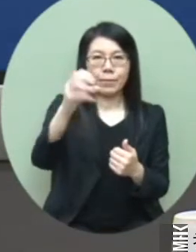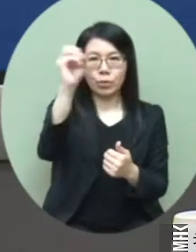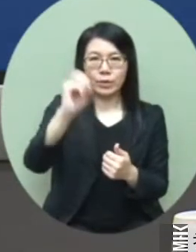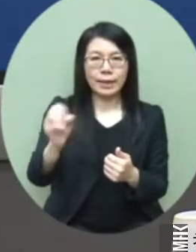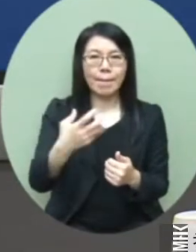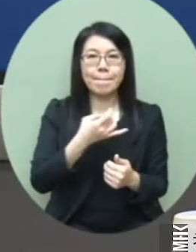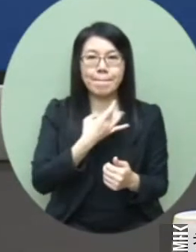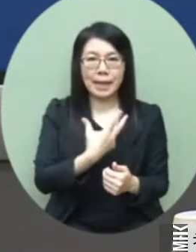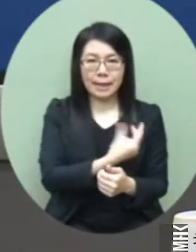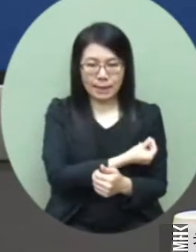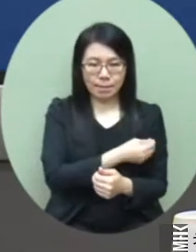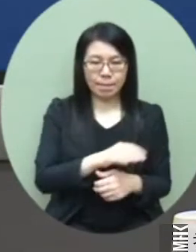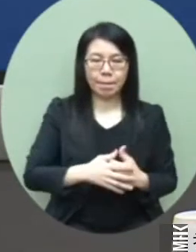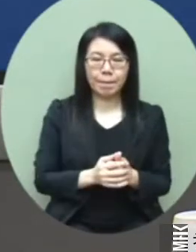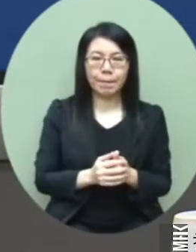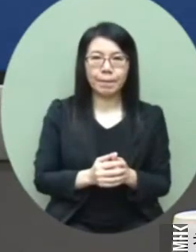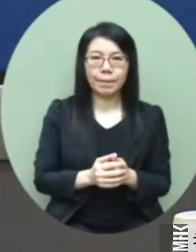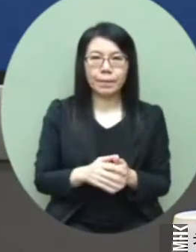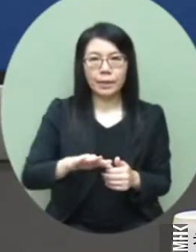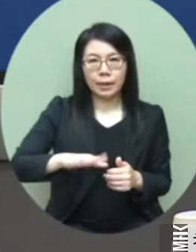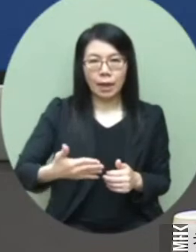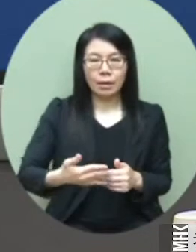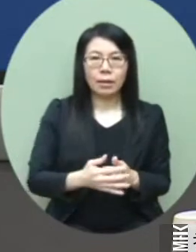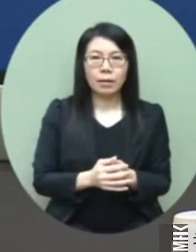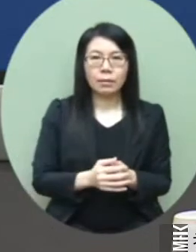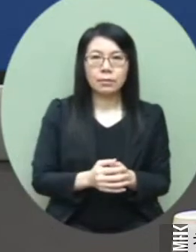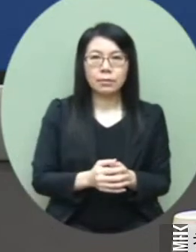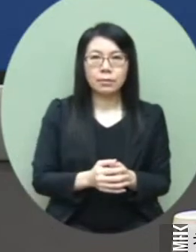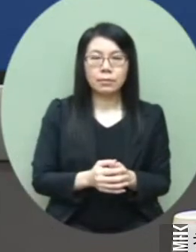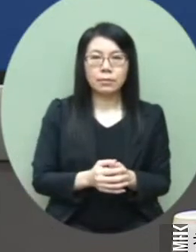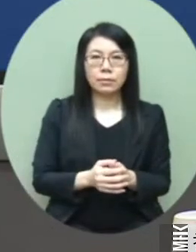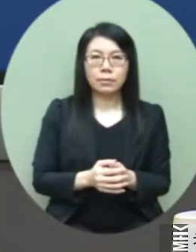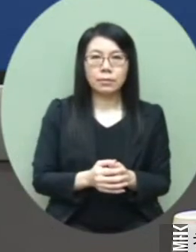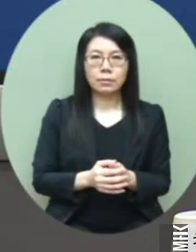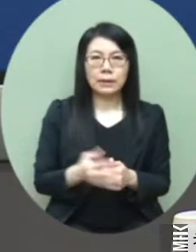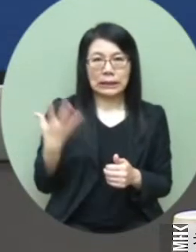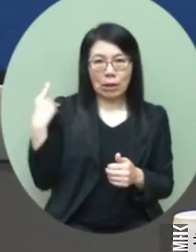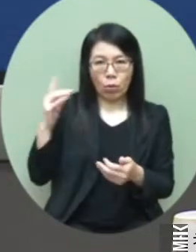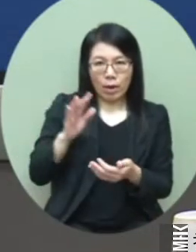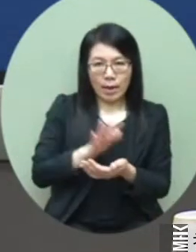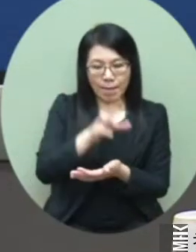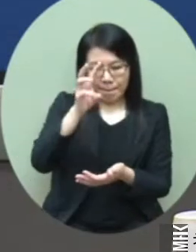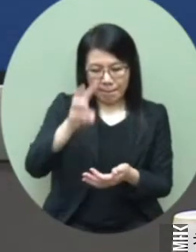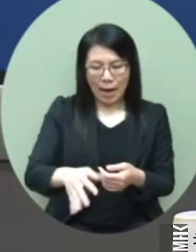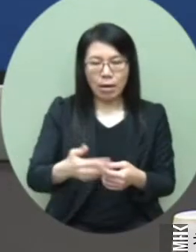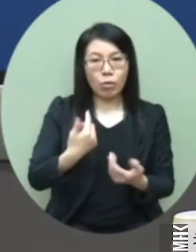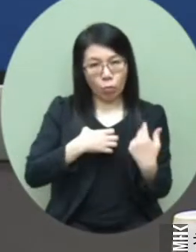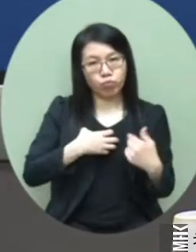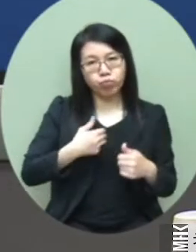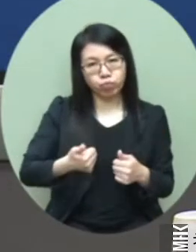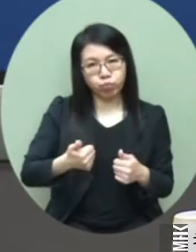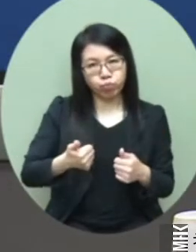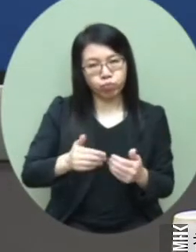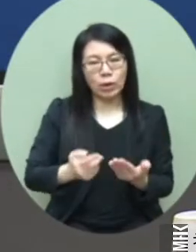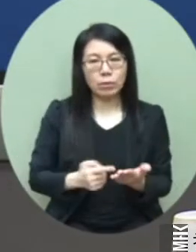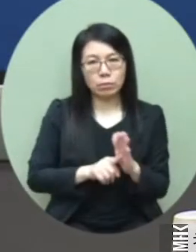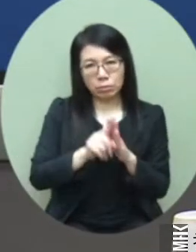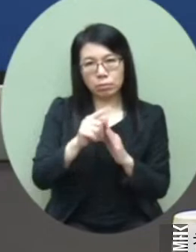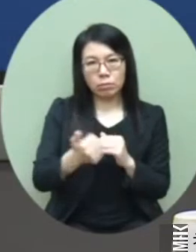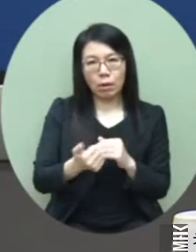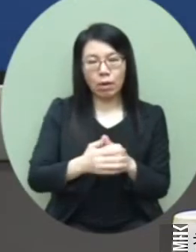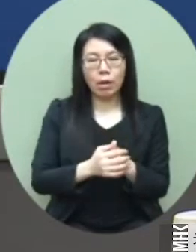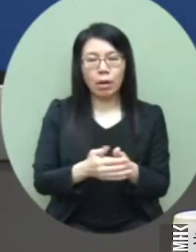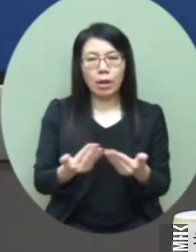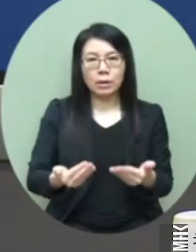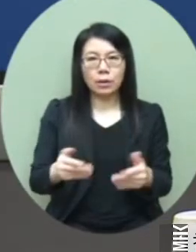But this is much better than end of last year already. And then we have far more facilities